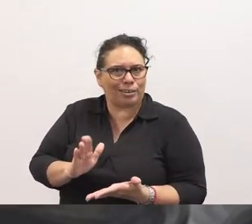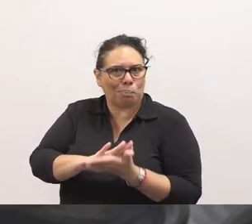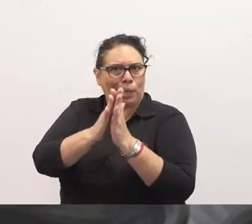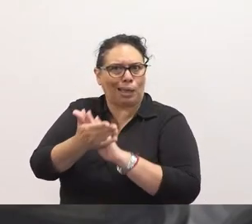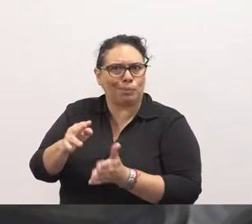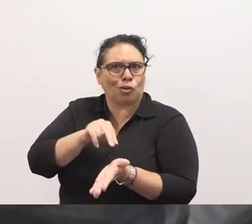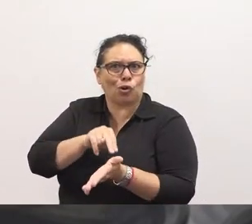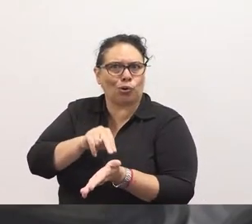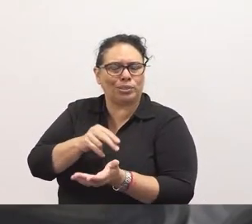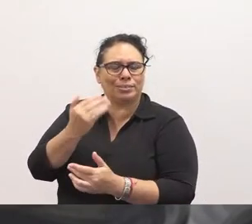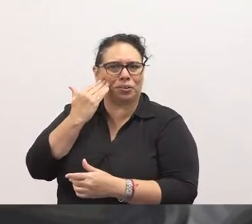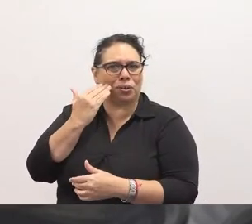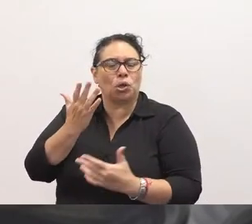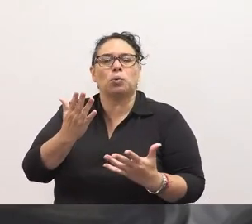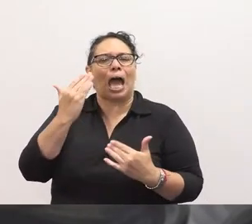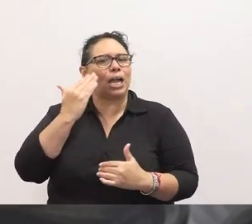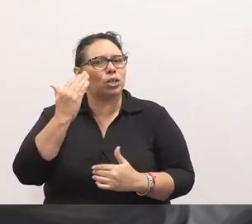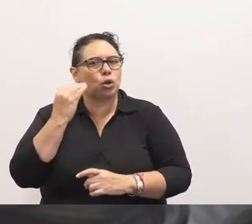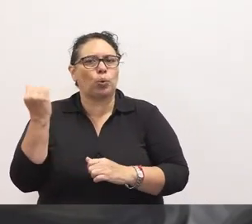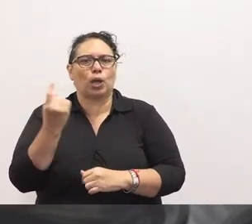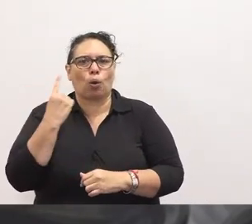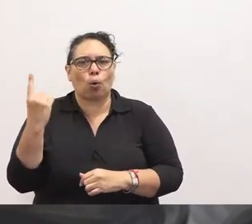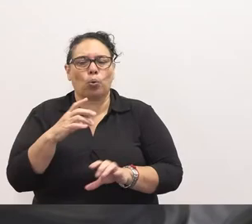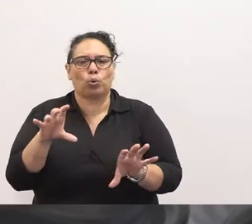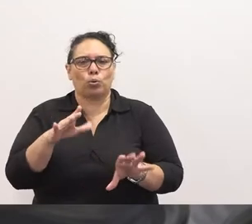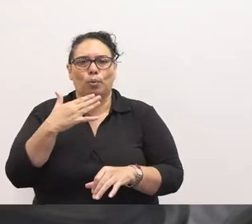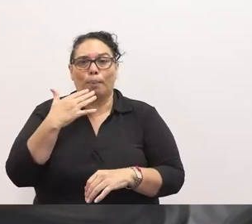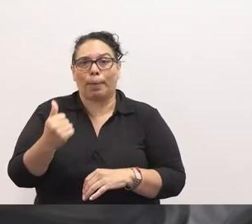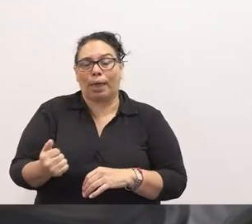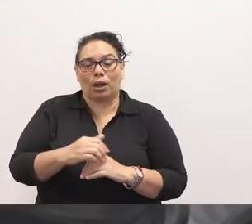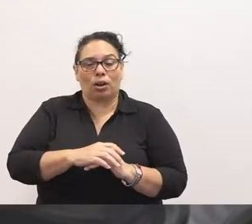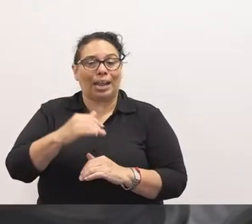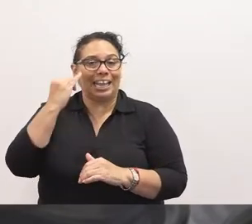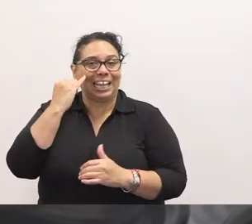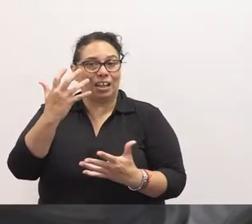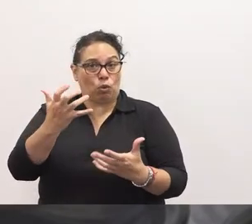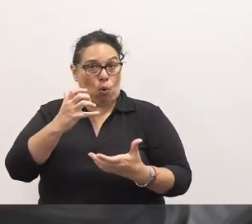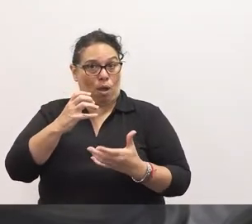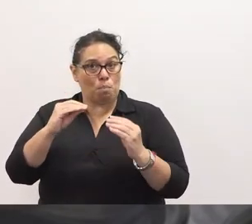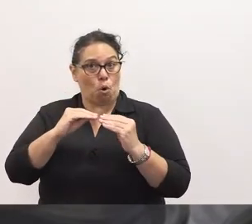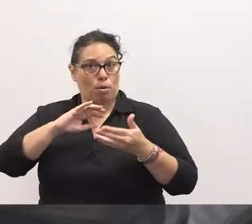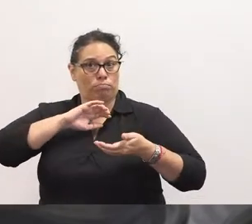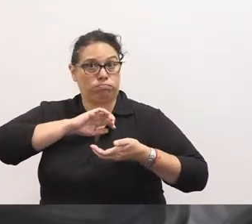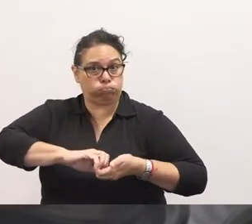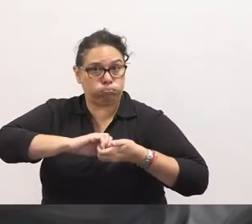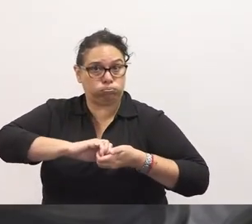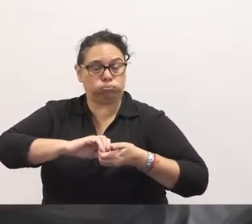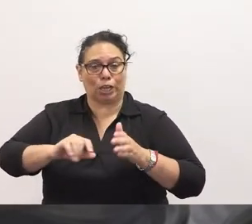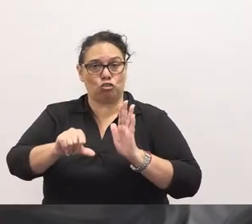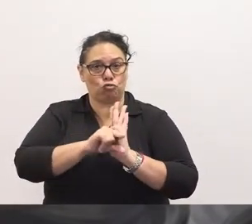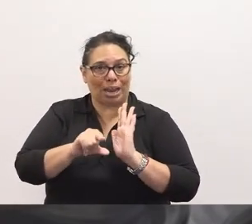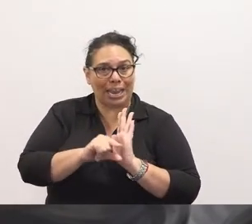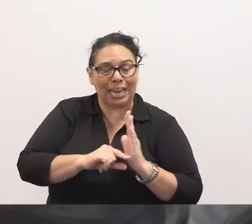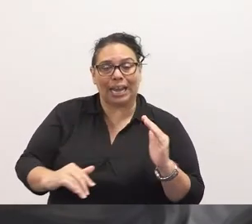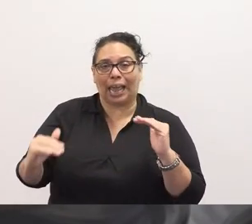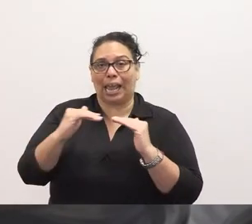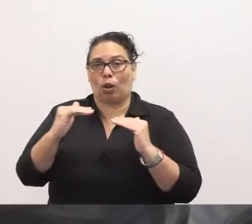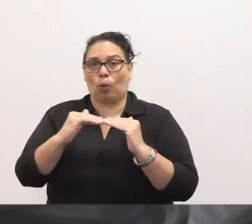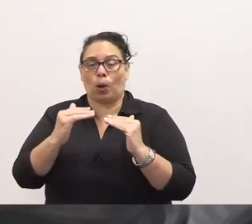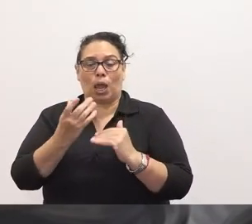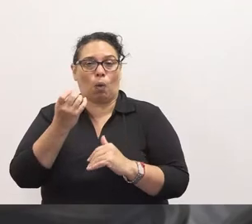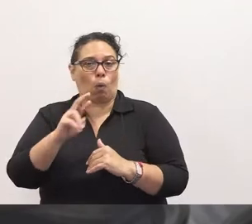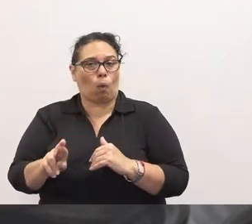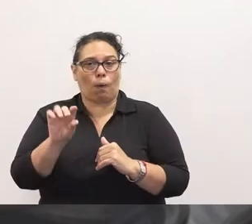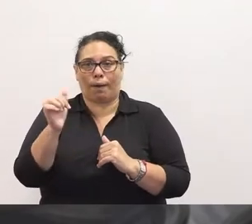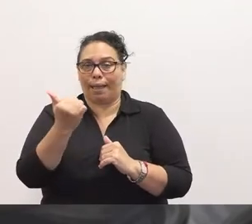nurse. So I know we can always do better, but if you want more partnership and how to work on grading equity or how to work on any